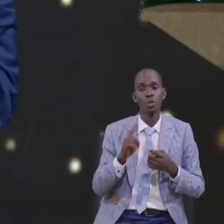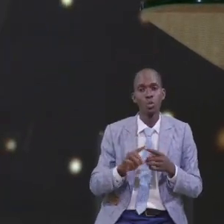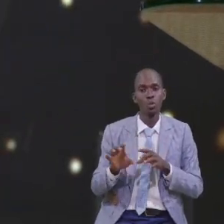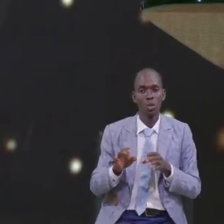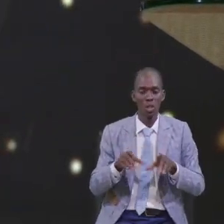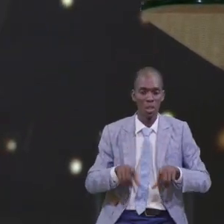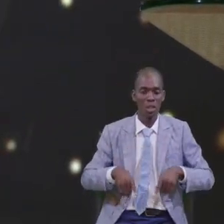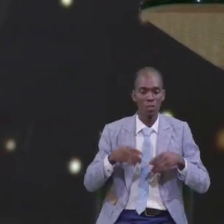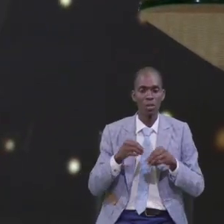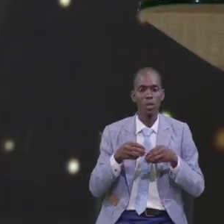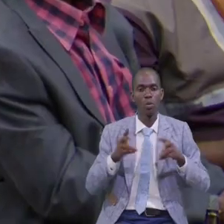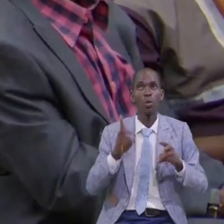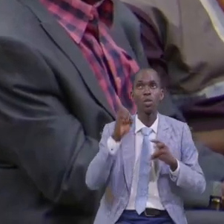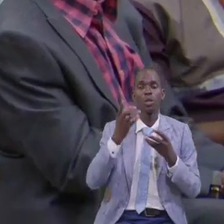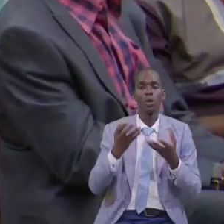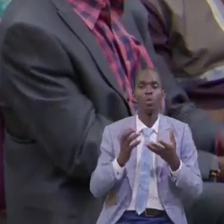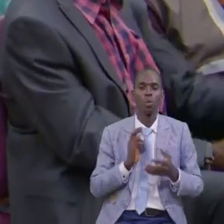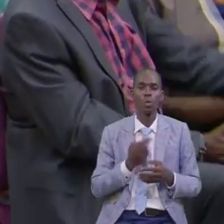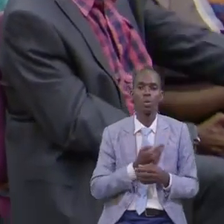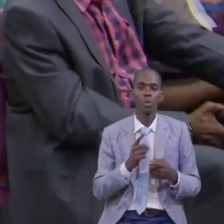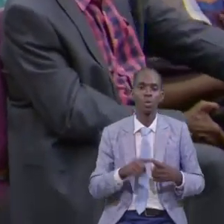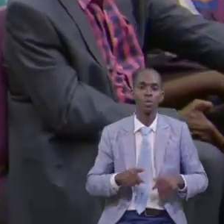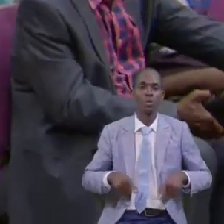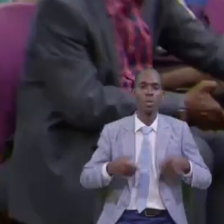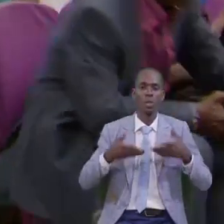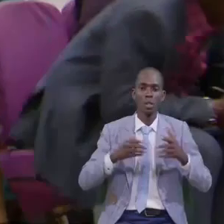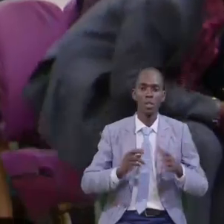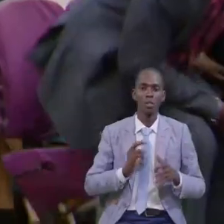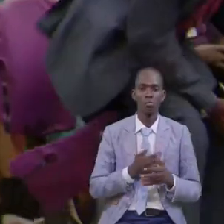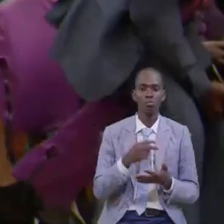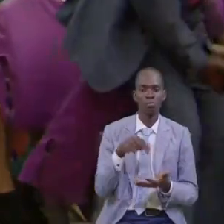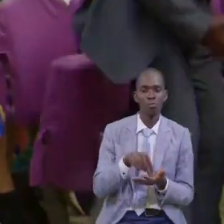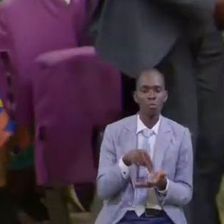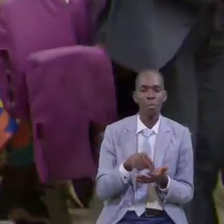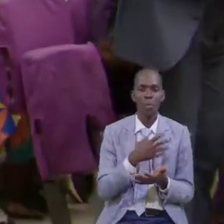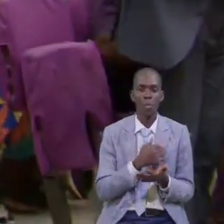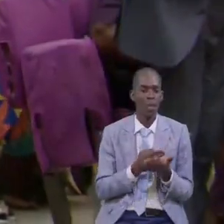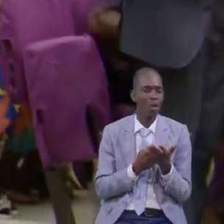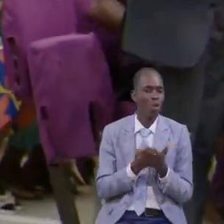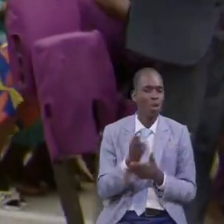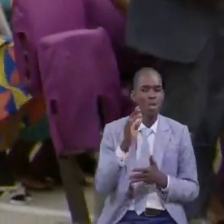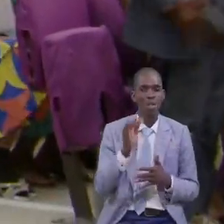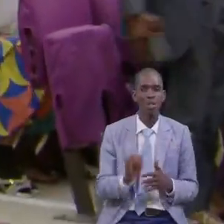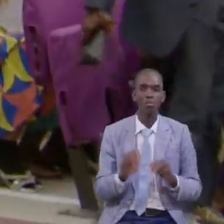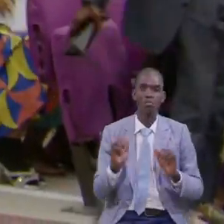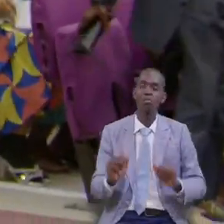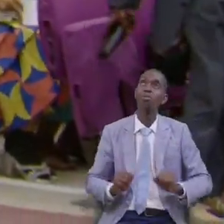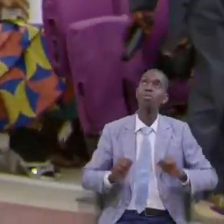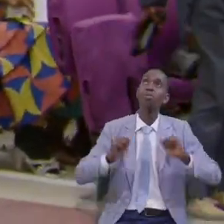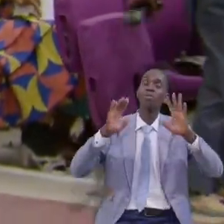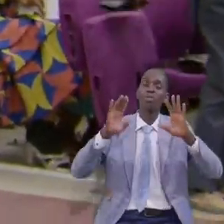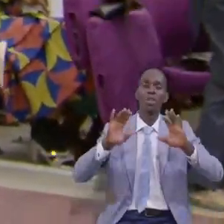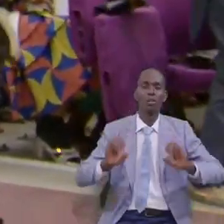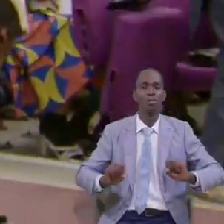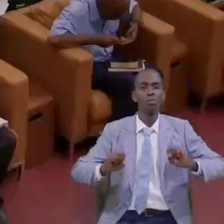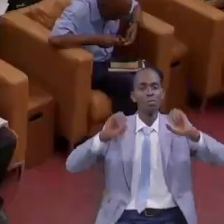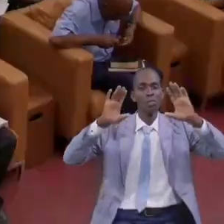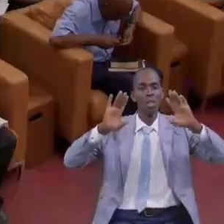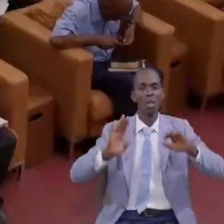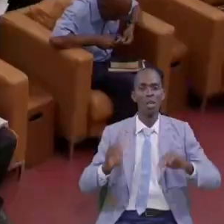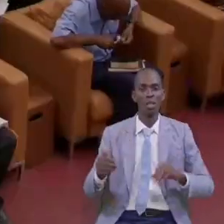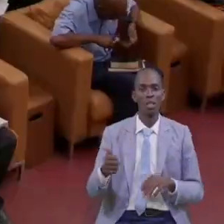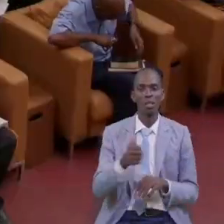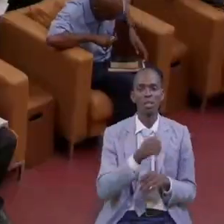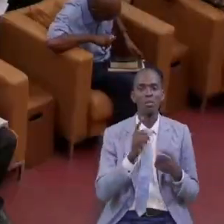wants us to live. Let's rise up and let's honestly commit ourselves unto the Lord,